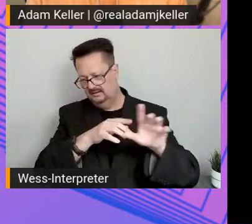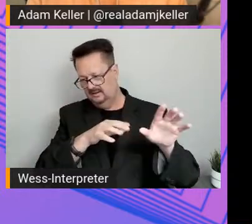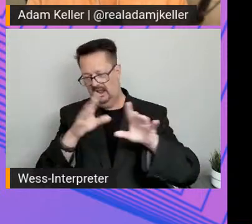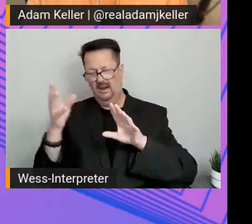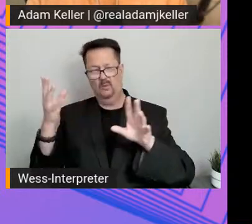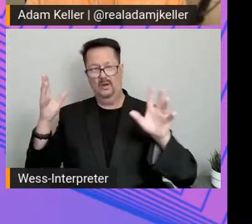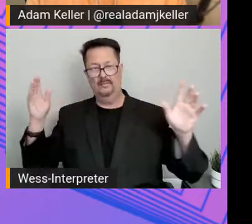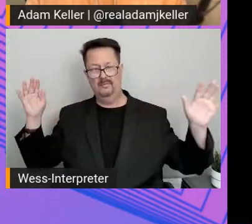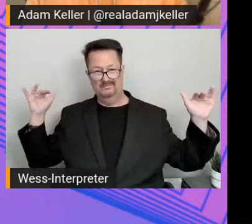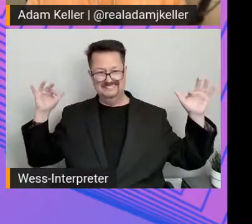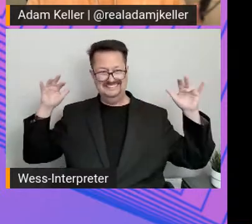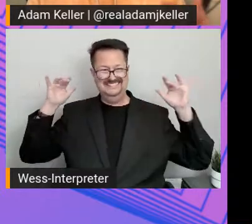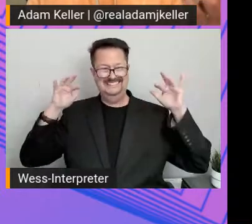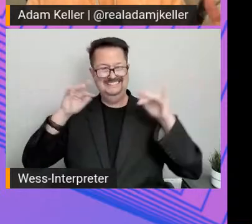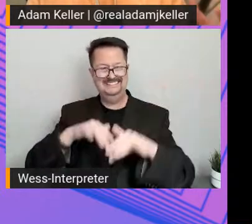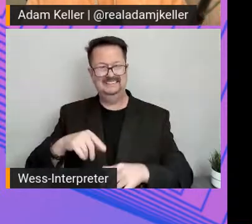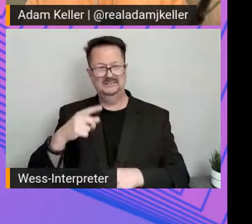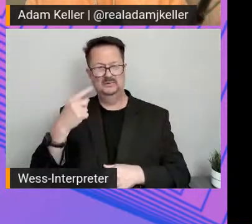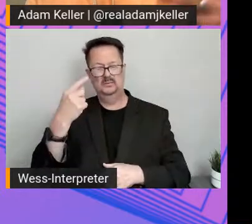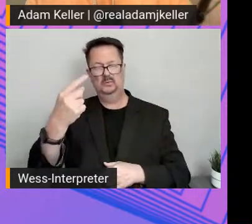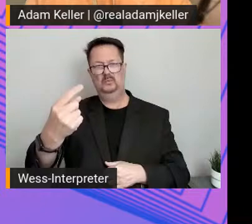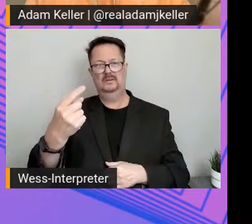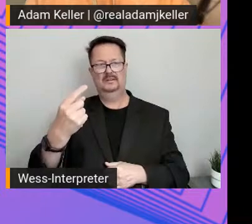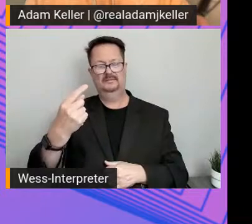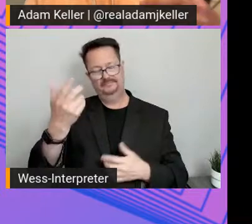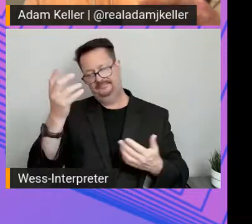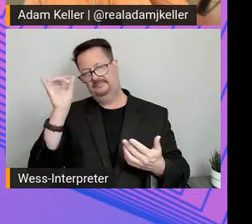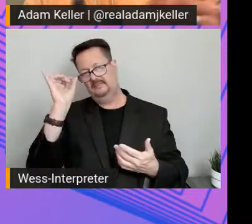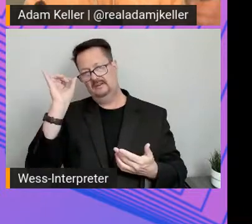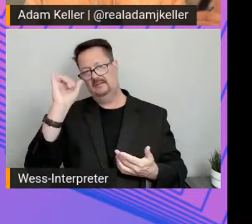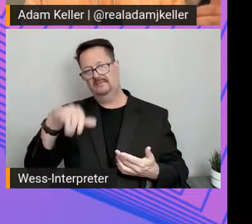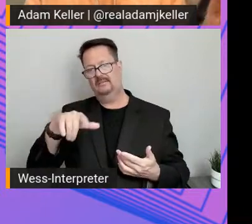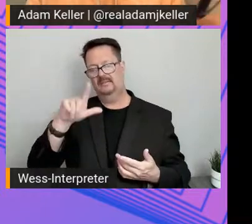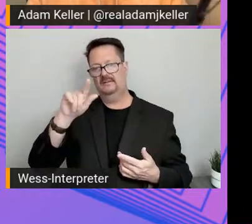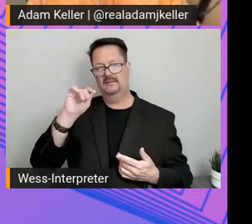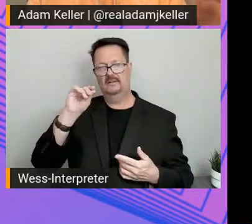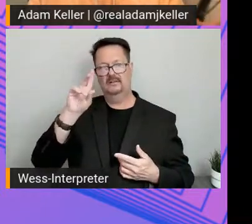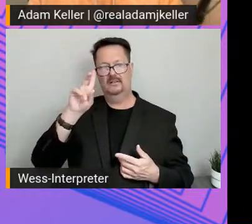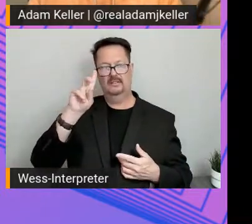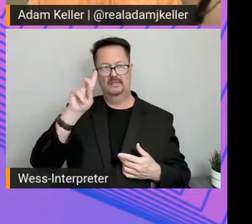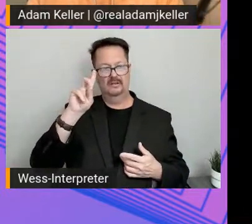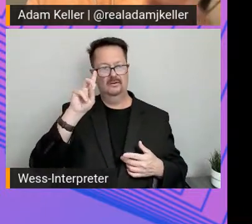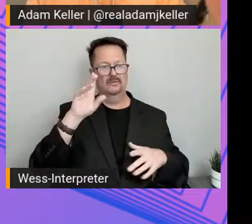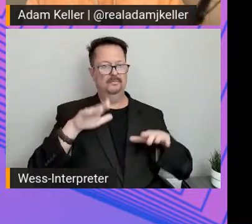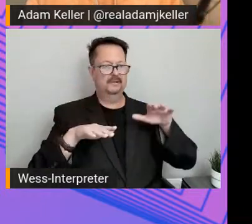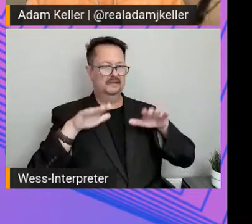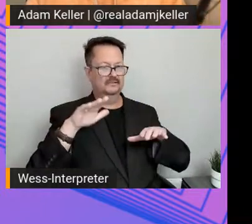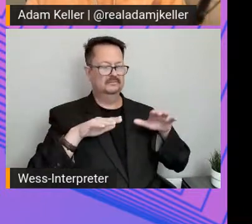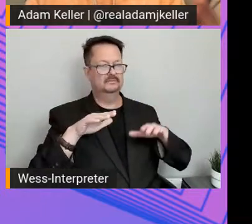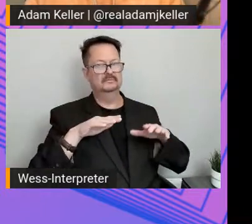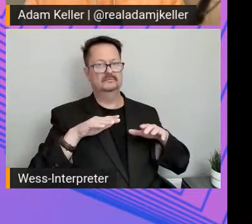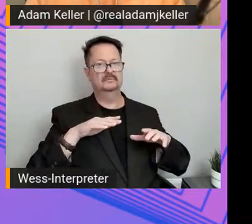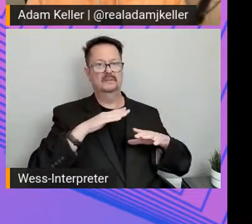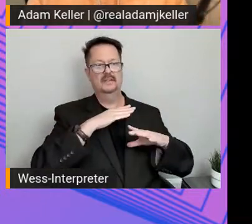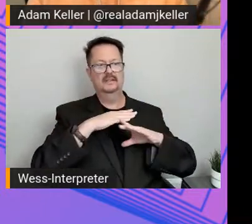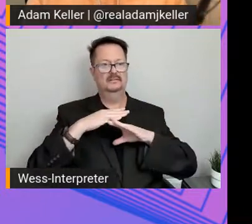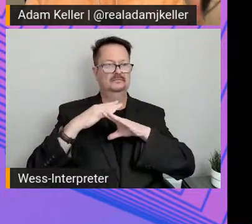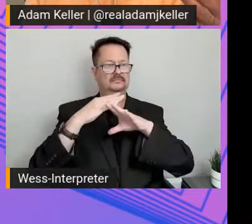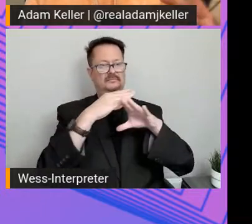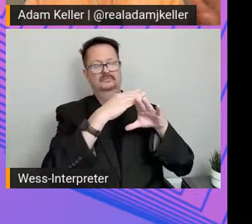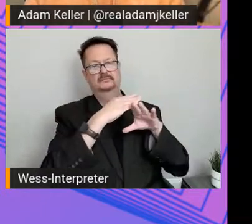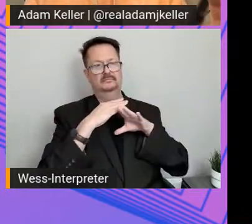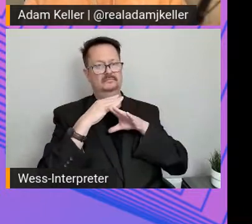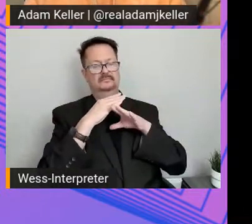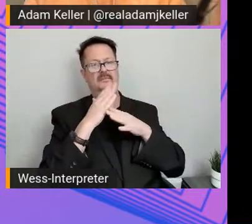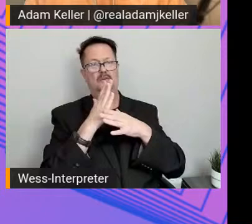route to one container. So the application or the load balancer can help route traffic round robin between my containers. That's all great.